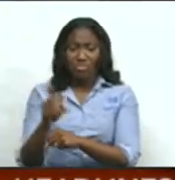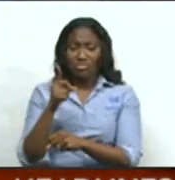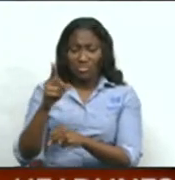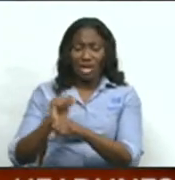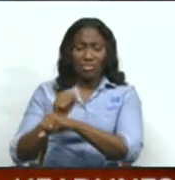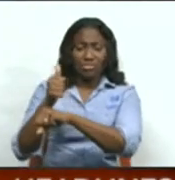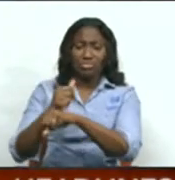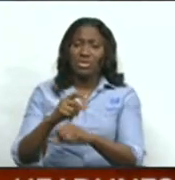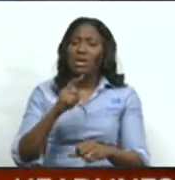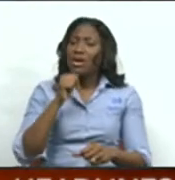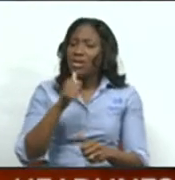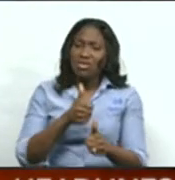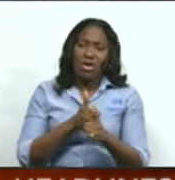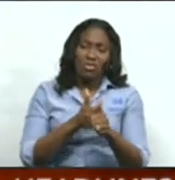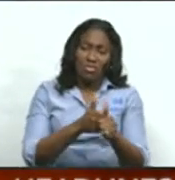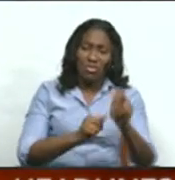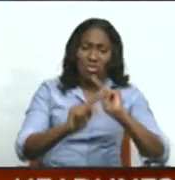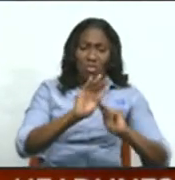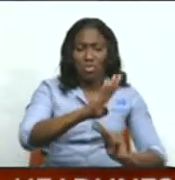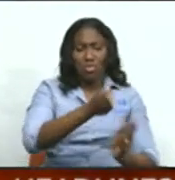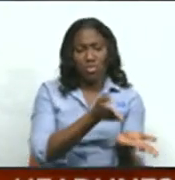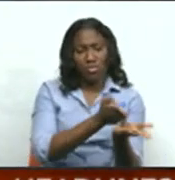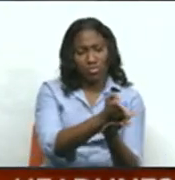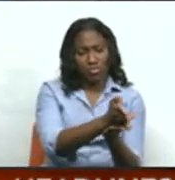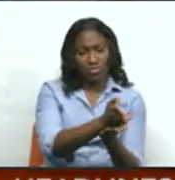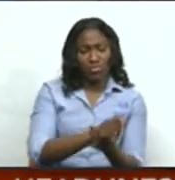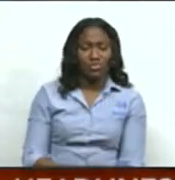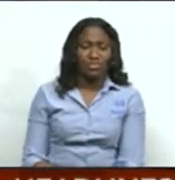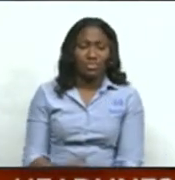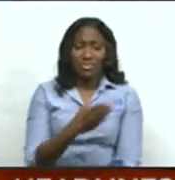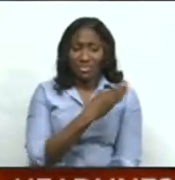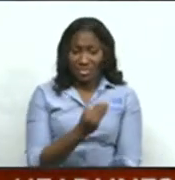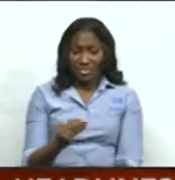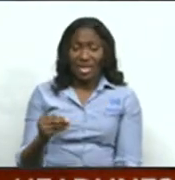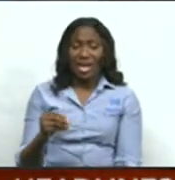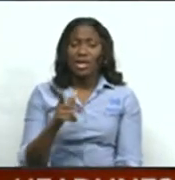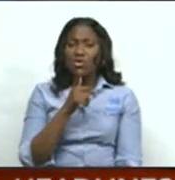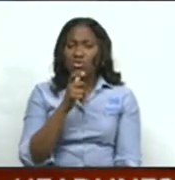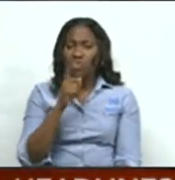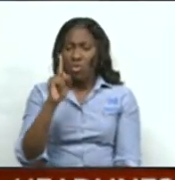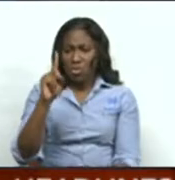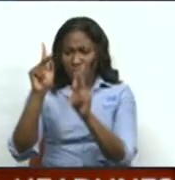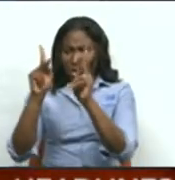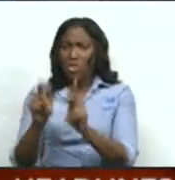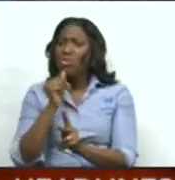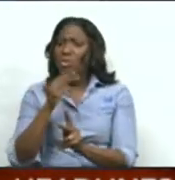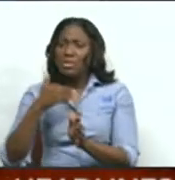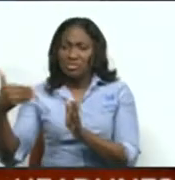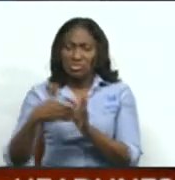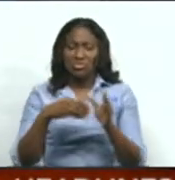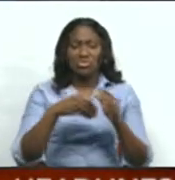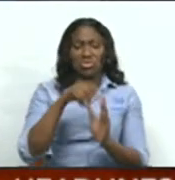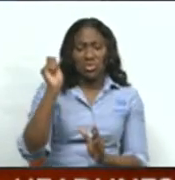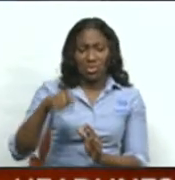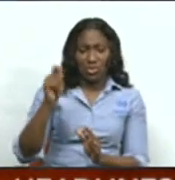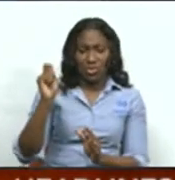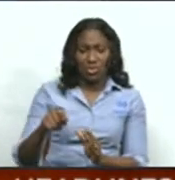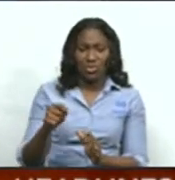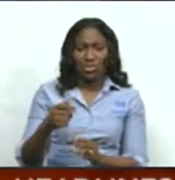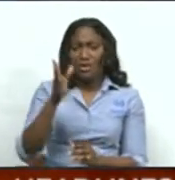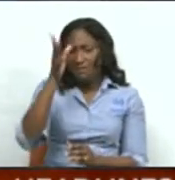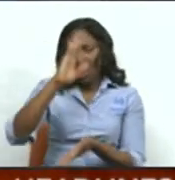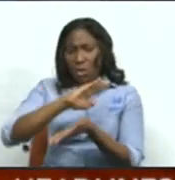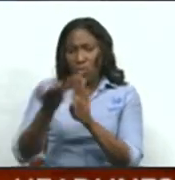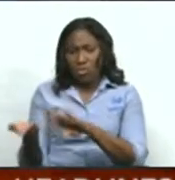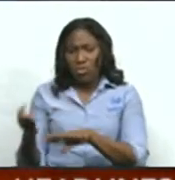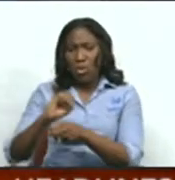the rights of the individual and the interests of the community. The lawsuit was brought by Cindy Ann Ramsarup Prasad, whose father died of COVID-19